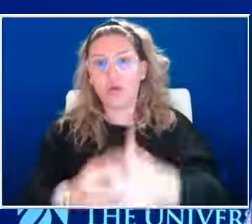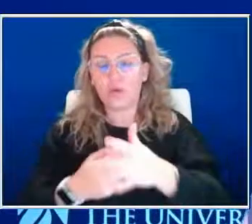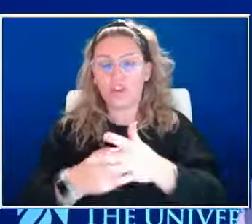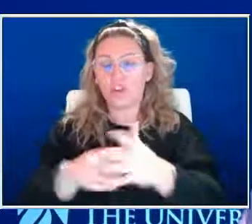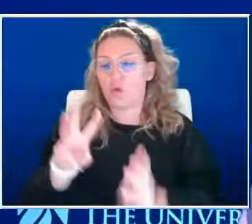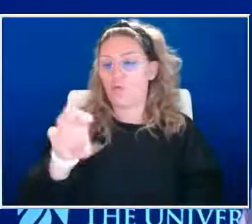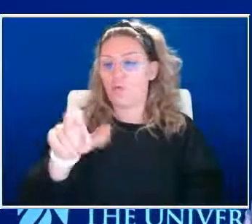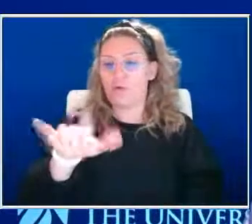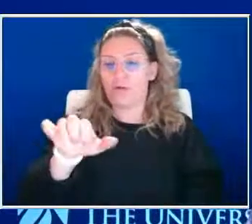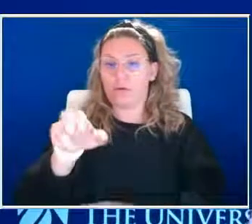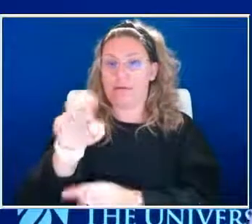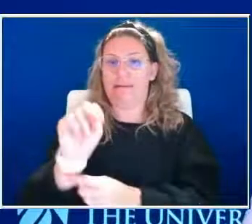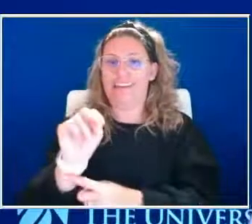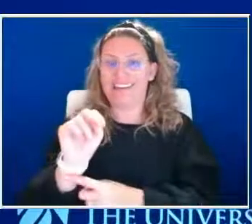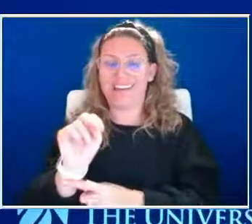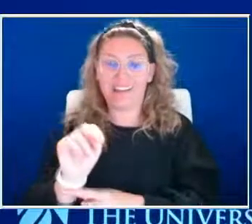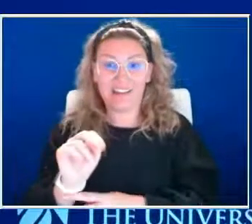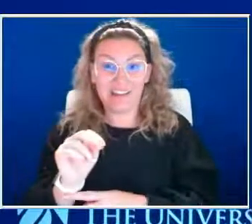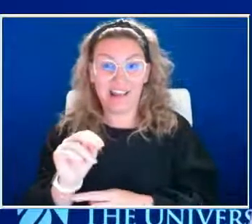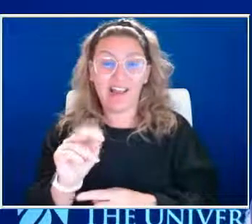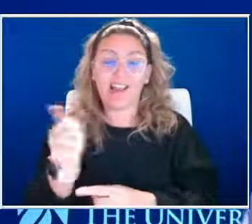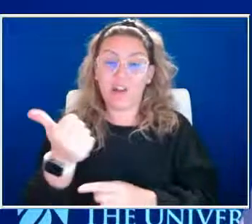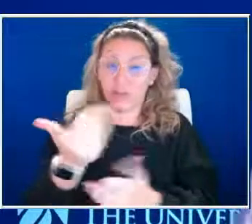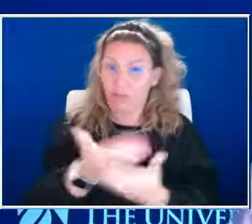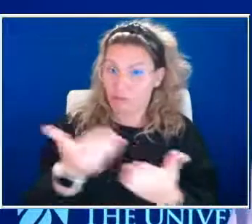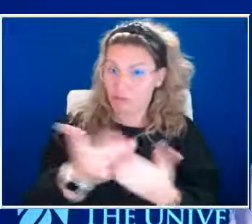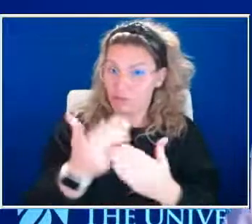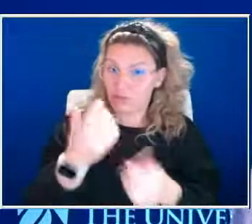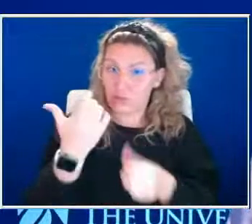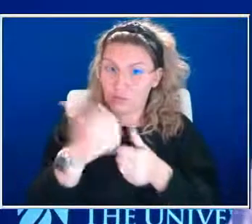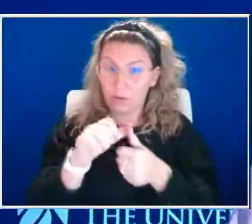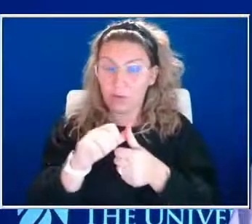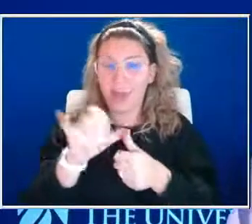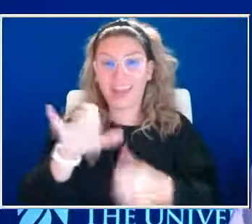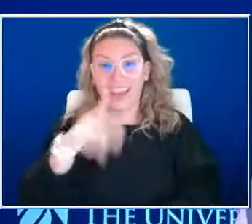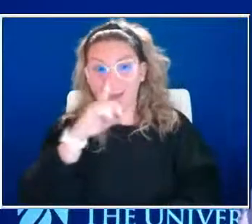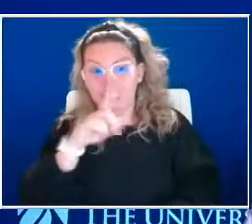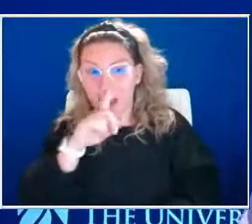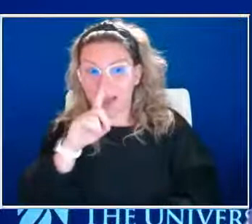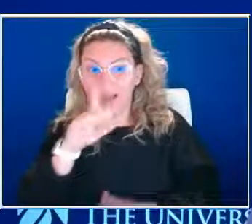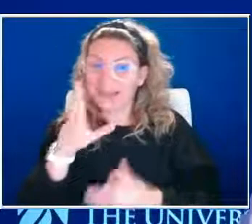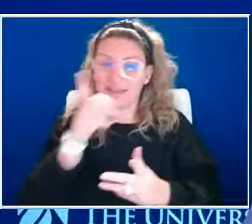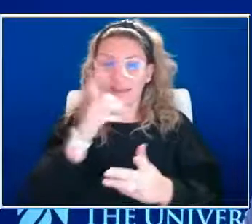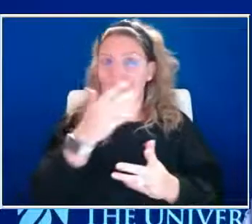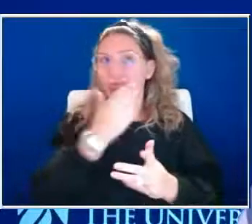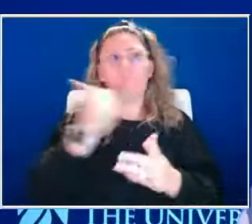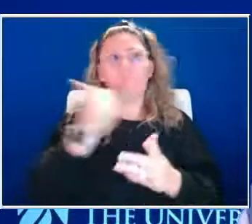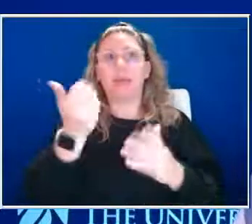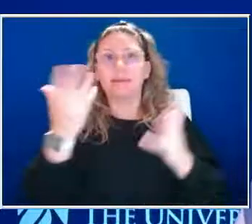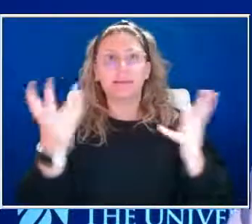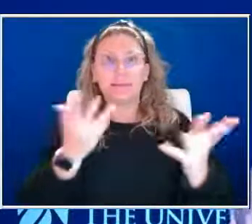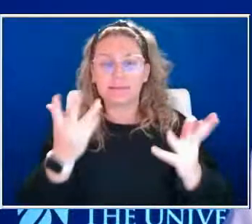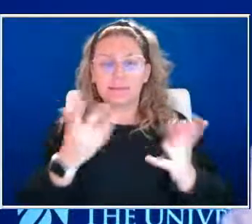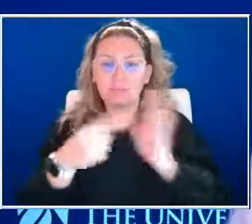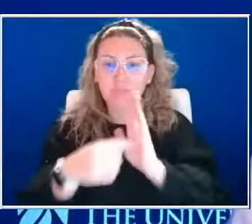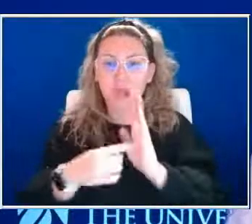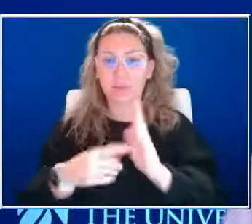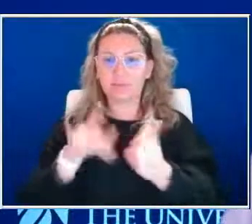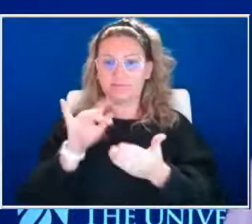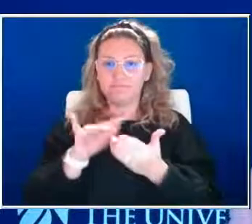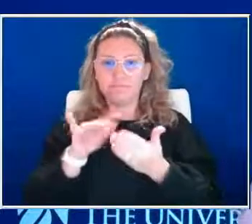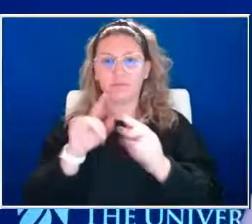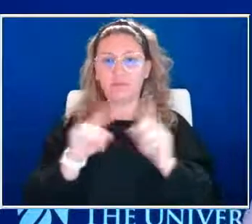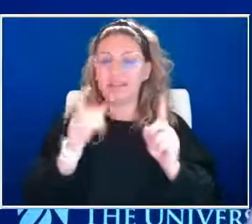thing to remember is this is mice. It's not the best model that we have for studying it, but it is one of the models that we have. So it's not always true